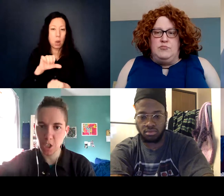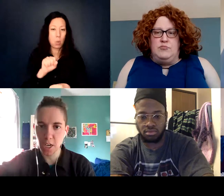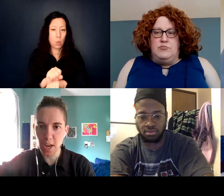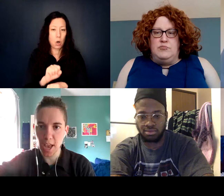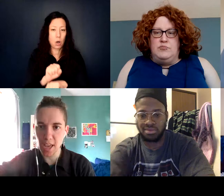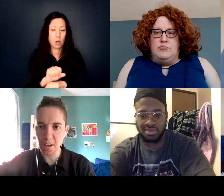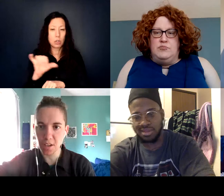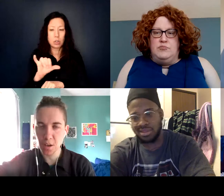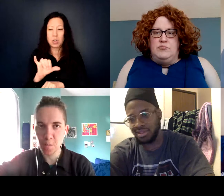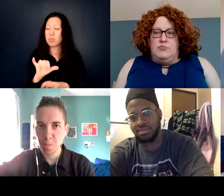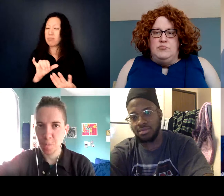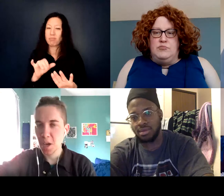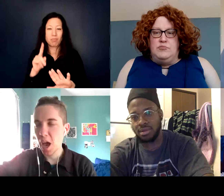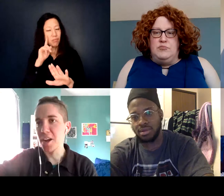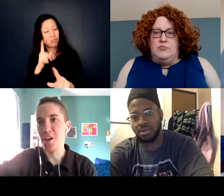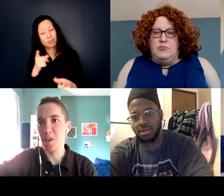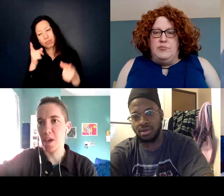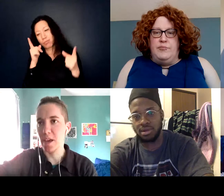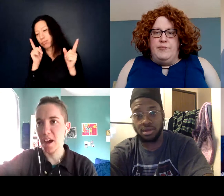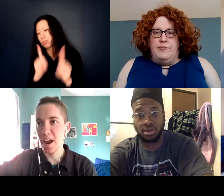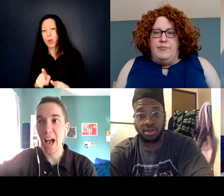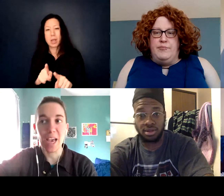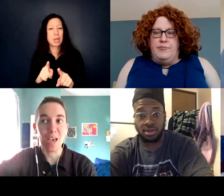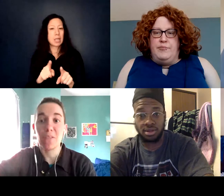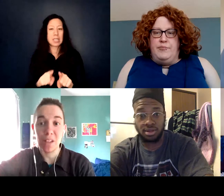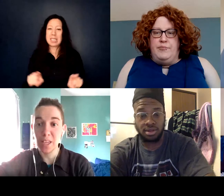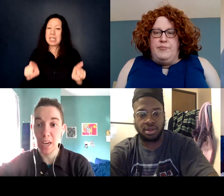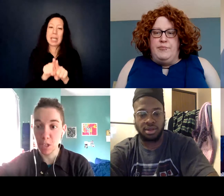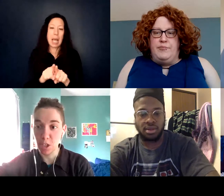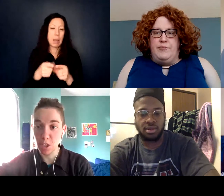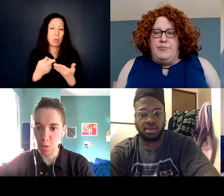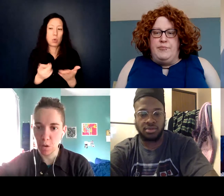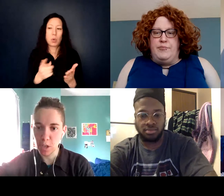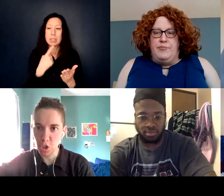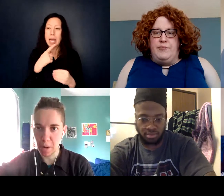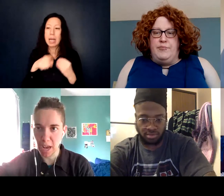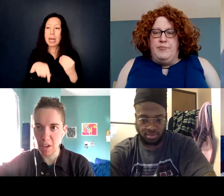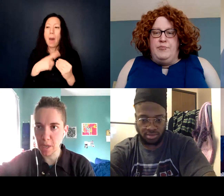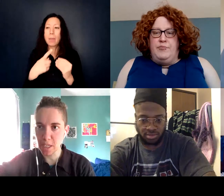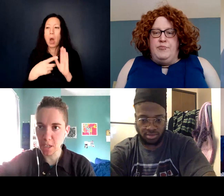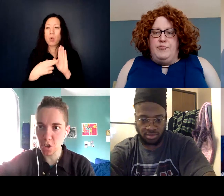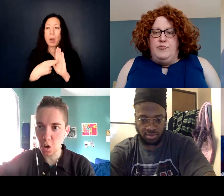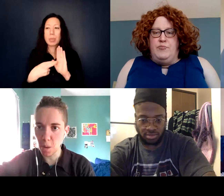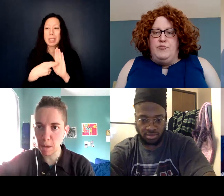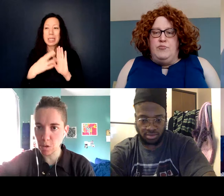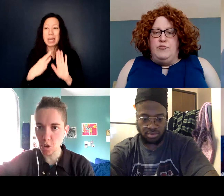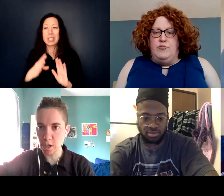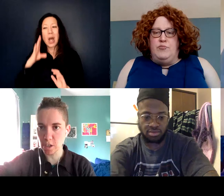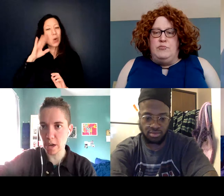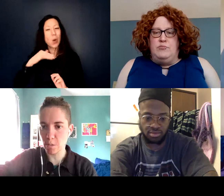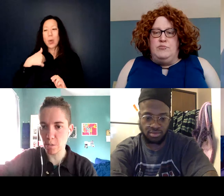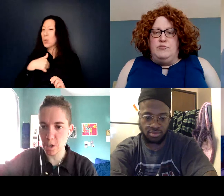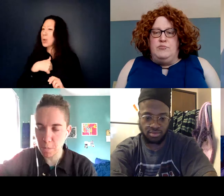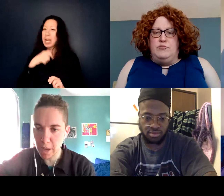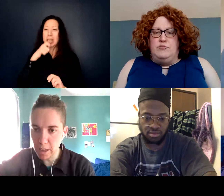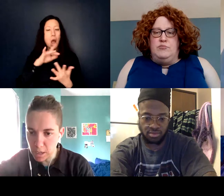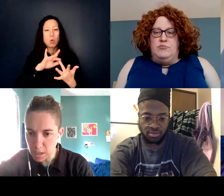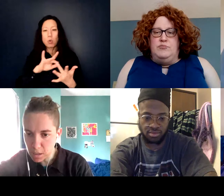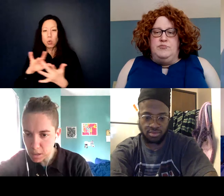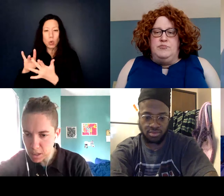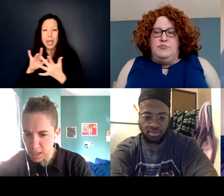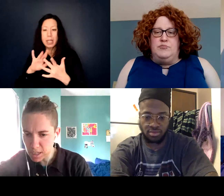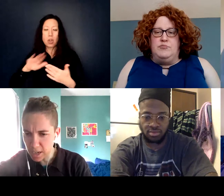about representation. And I know that I am definitely not reaching everyone we should, but have been intentional about starting to do outreach